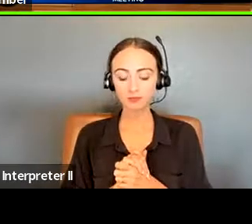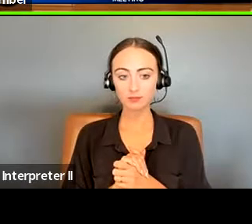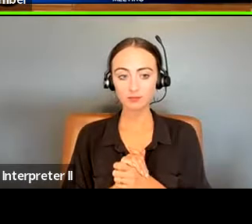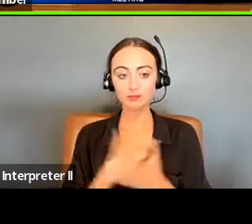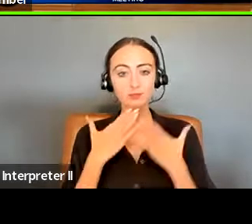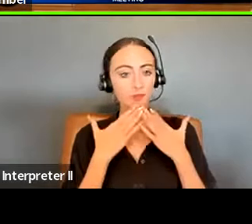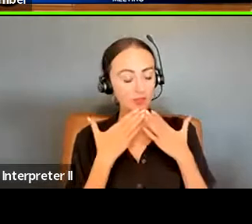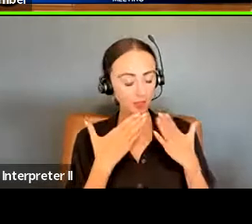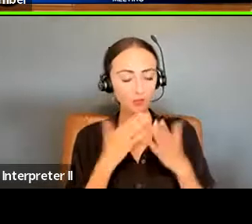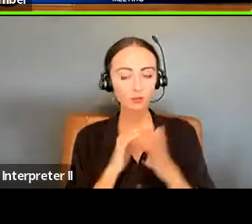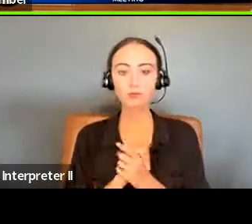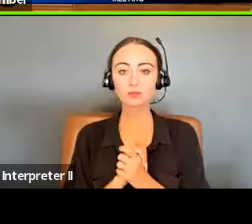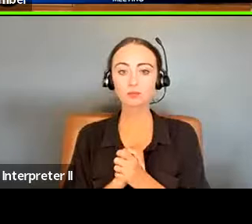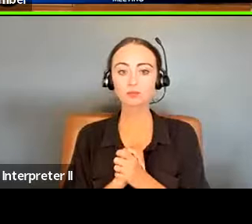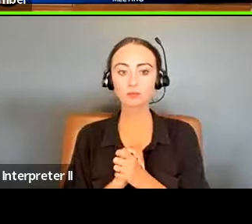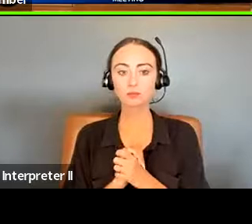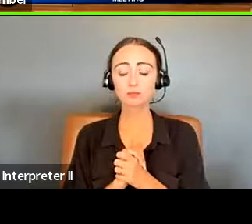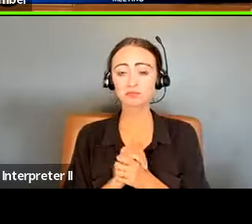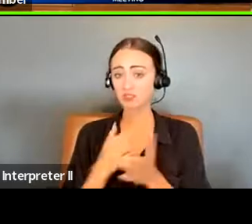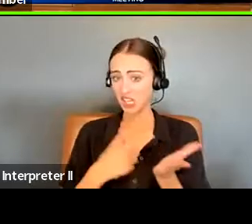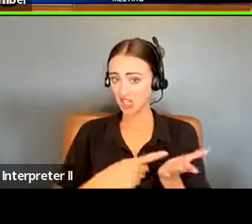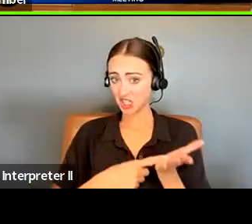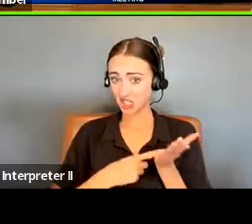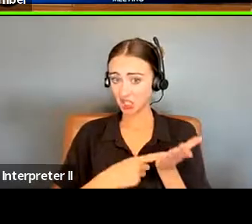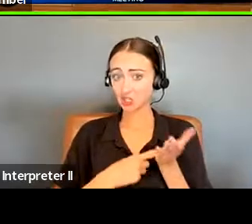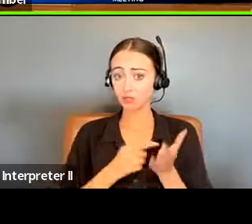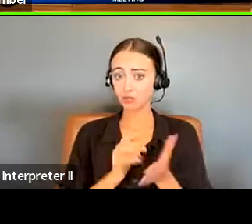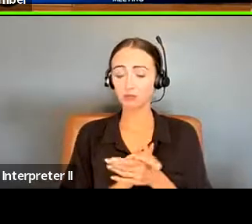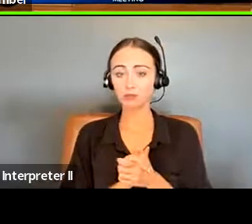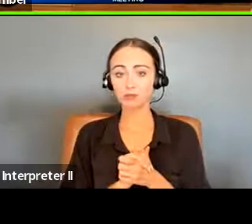Thank you, Councilmember. Is there discussion?